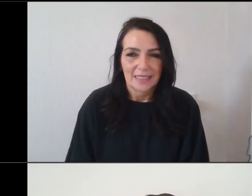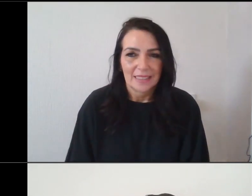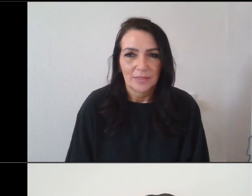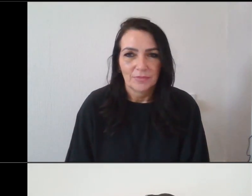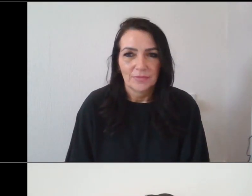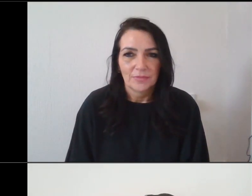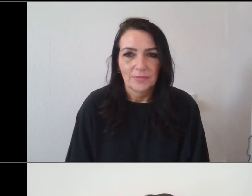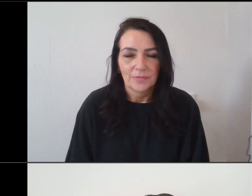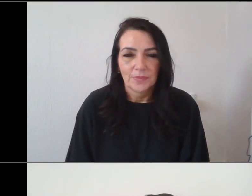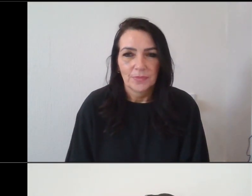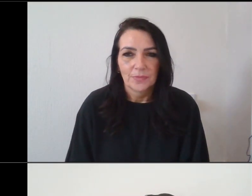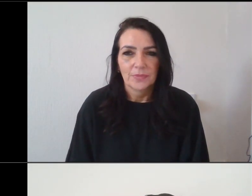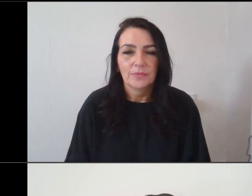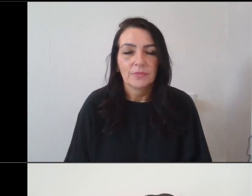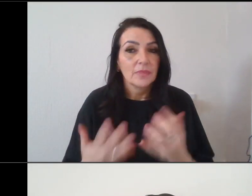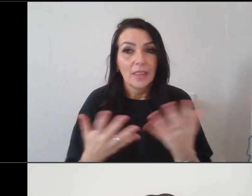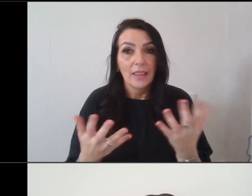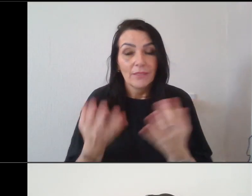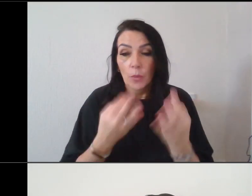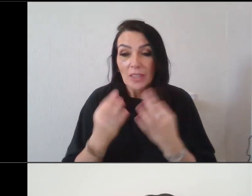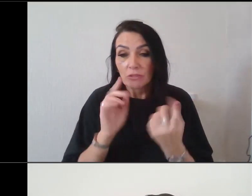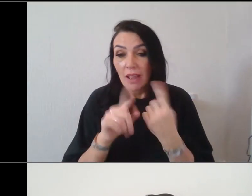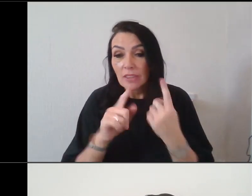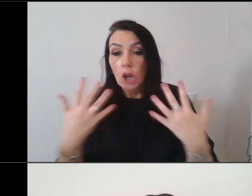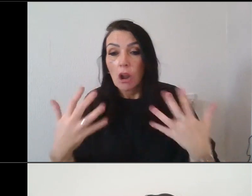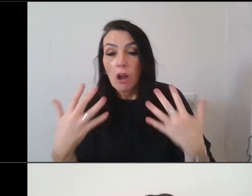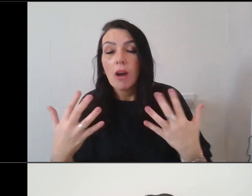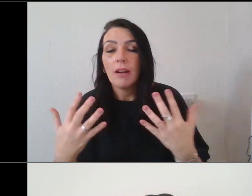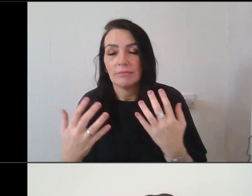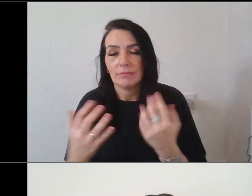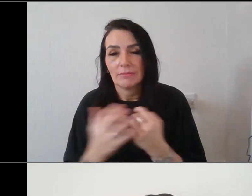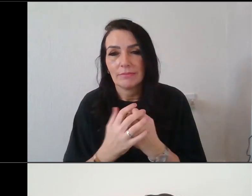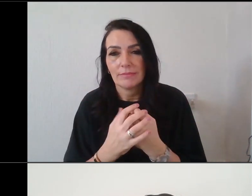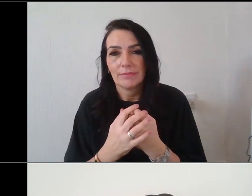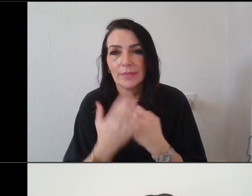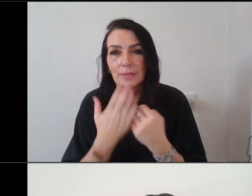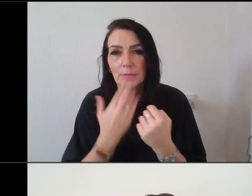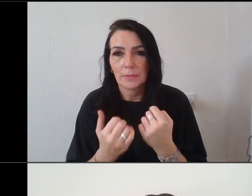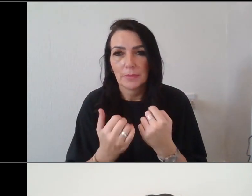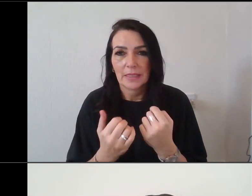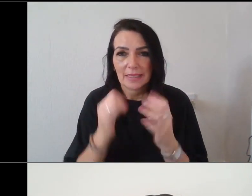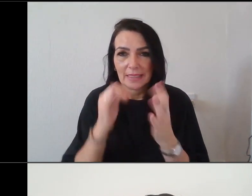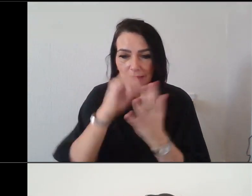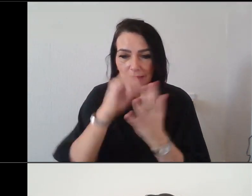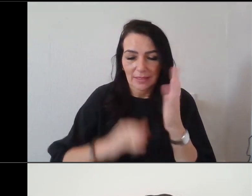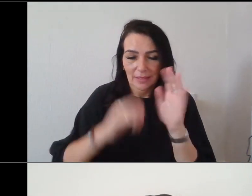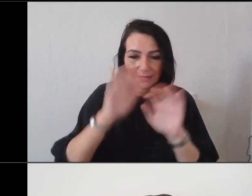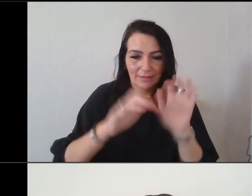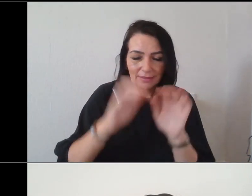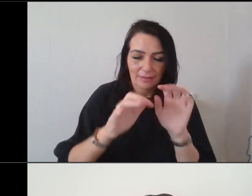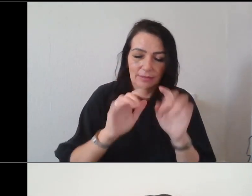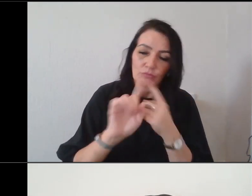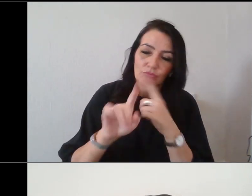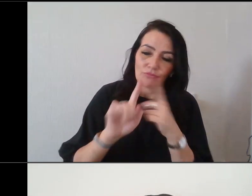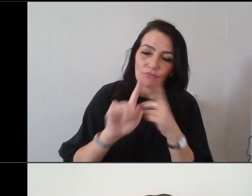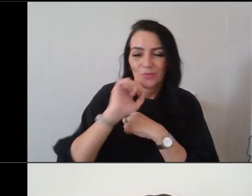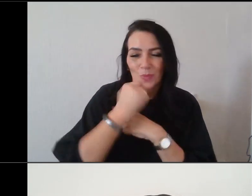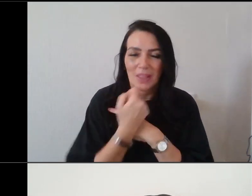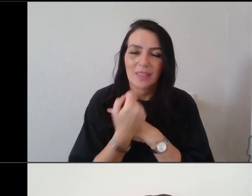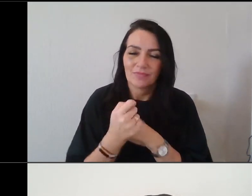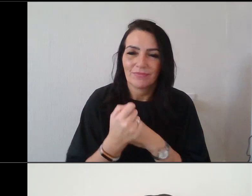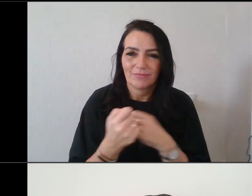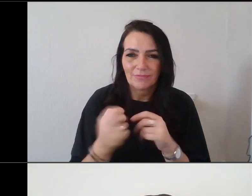we didn't get a chance to answer your questions, please fill out the form in the chat and we can take that